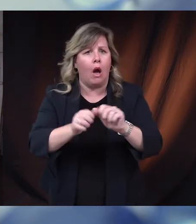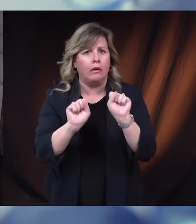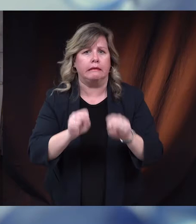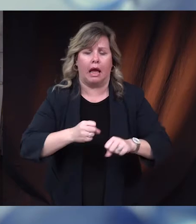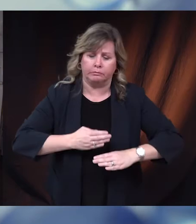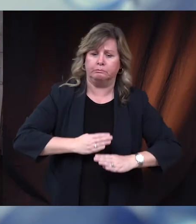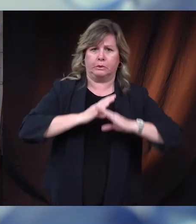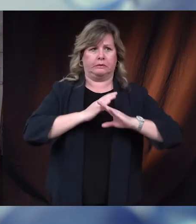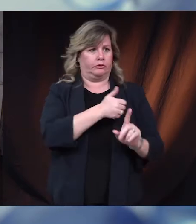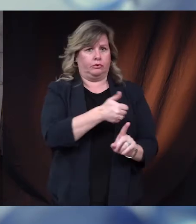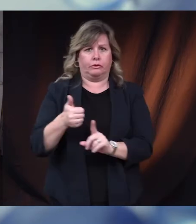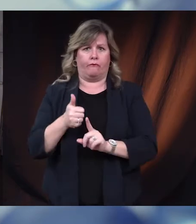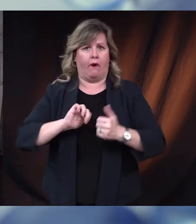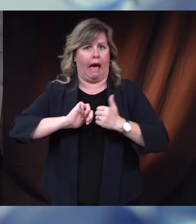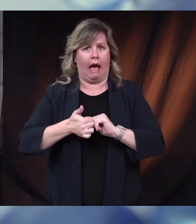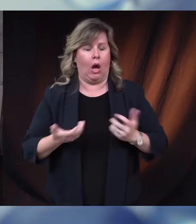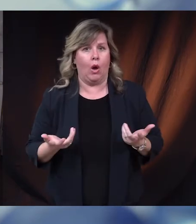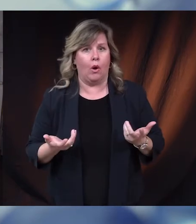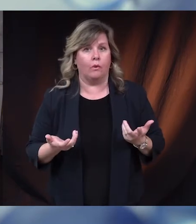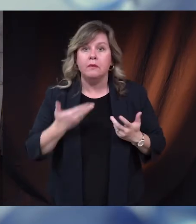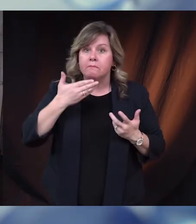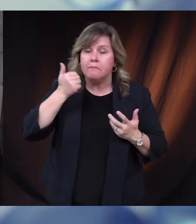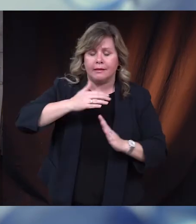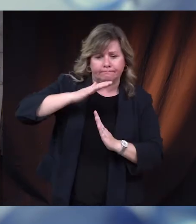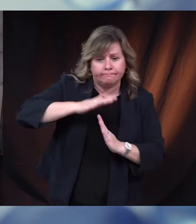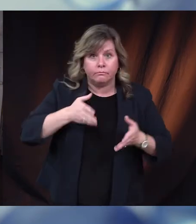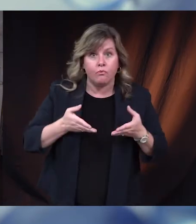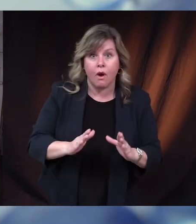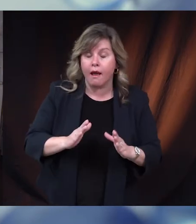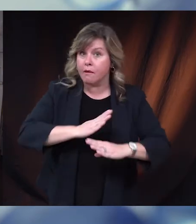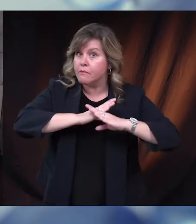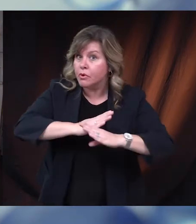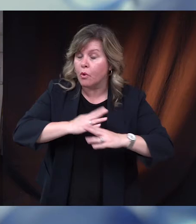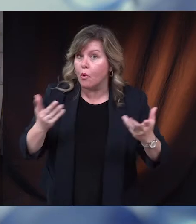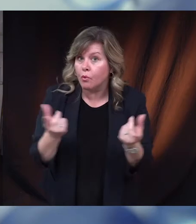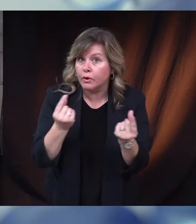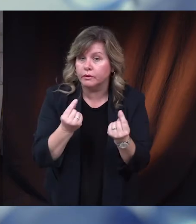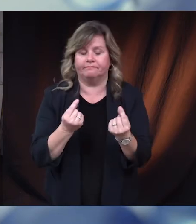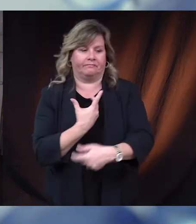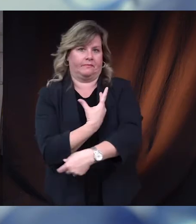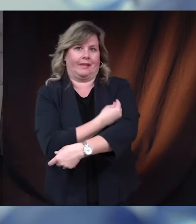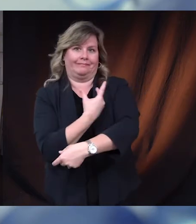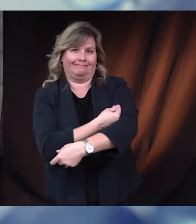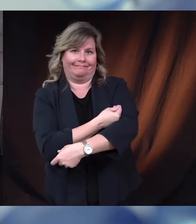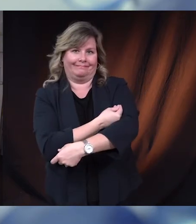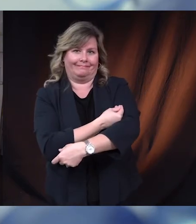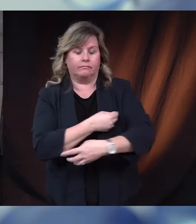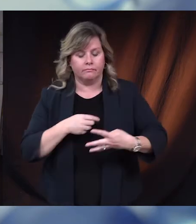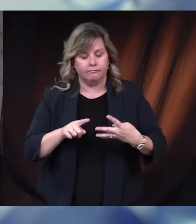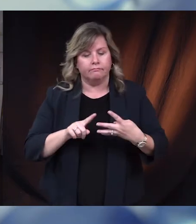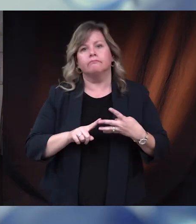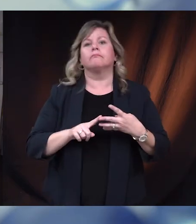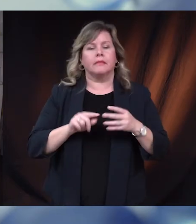us, including getting the vaccine as soon as it's available to you. Continuing to wear facial coverings